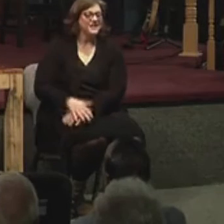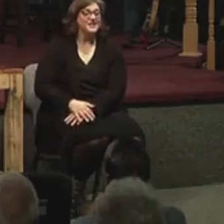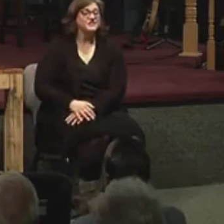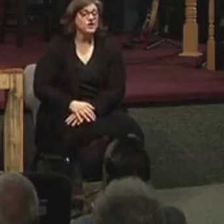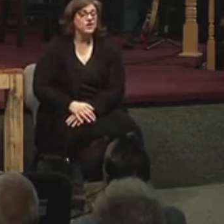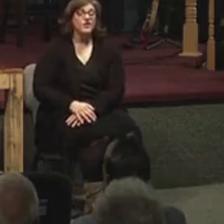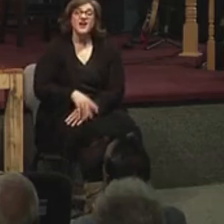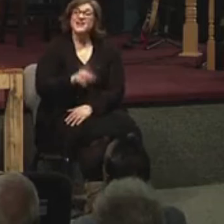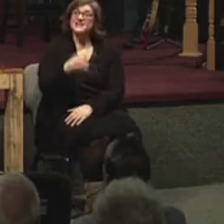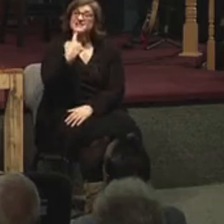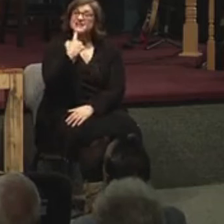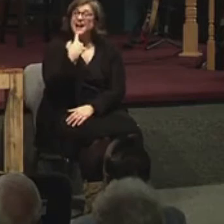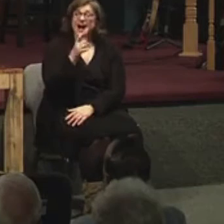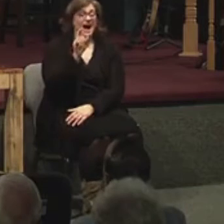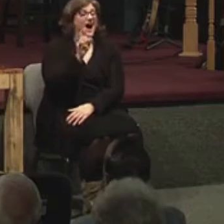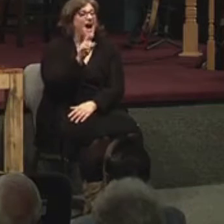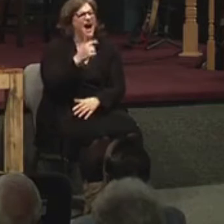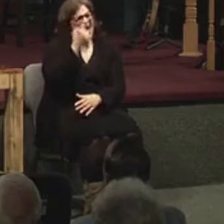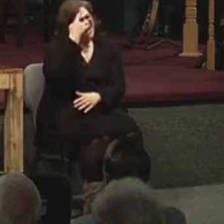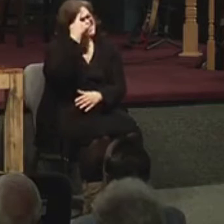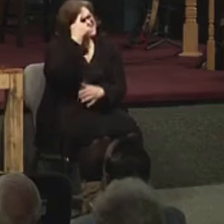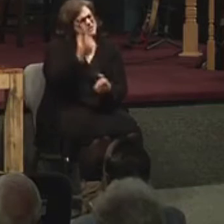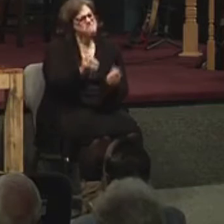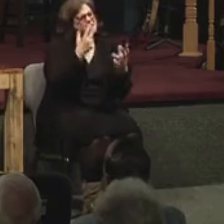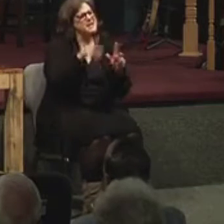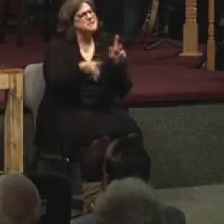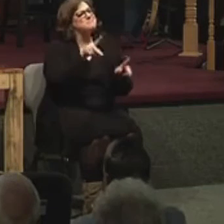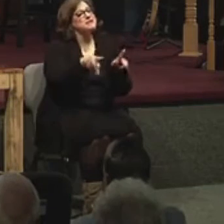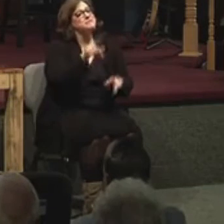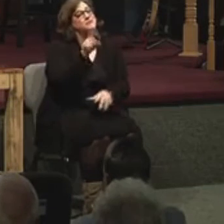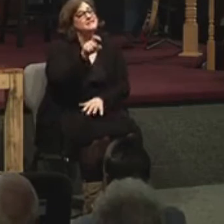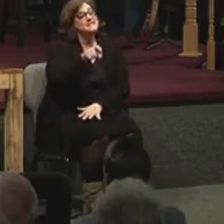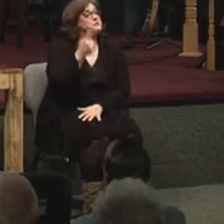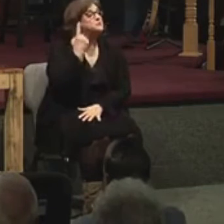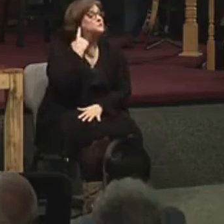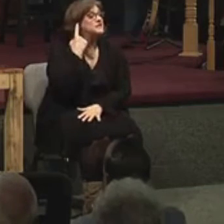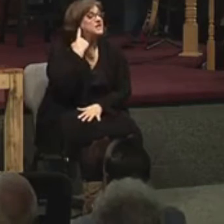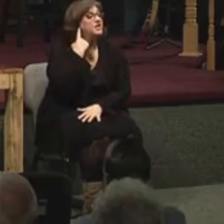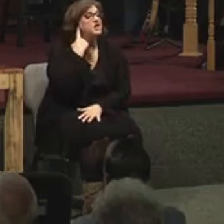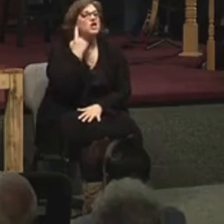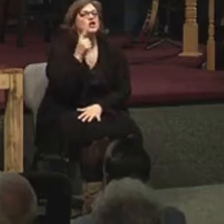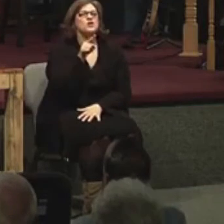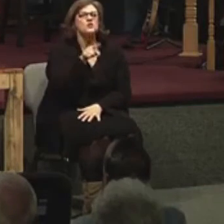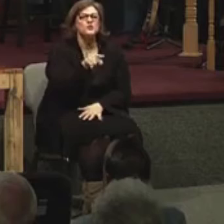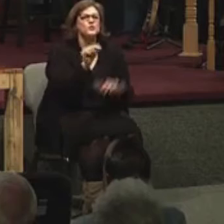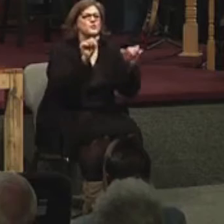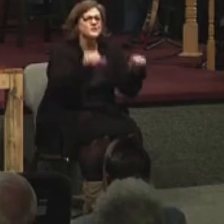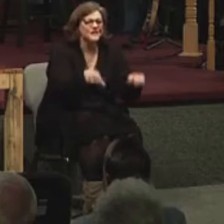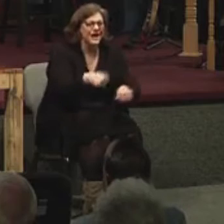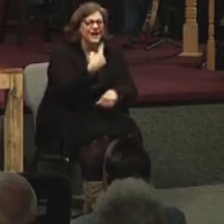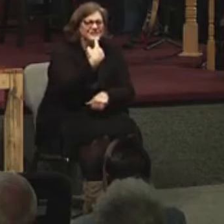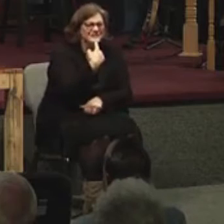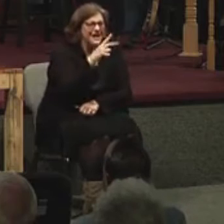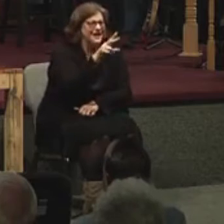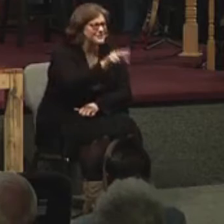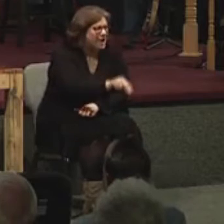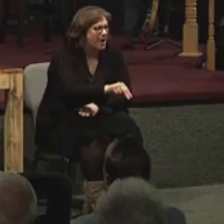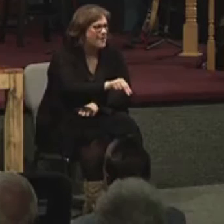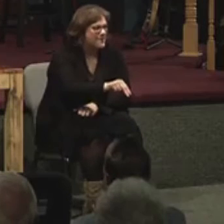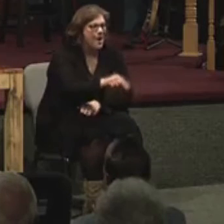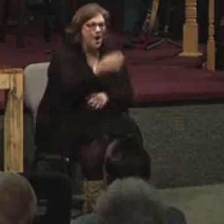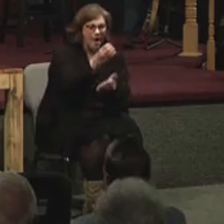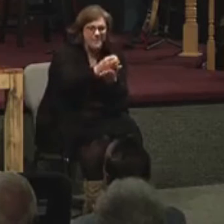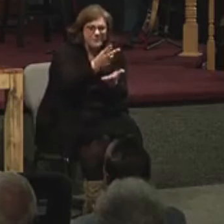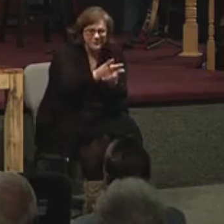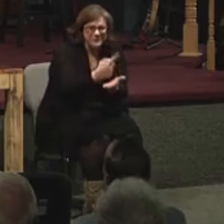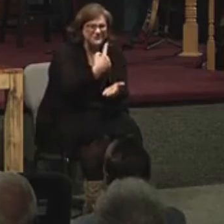I think we all need to hear that, but I know there's some people in this room that need to hear that a lot. You have permission to say no. You have permission to say, no, I